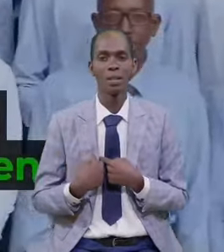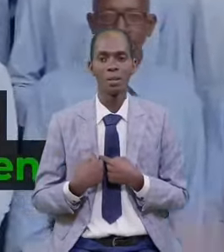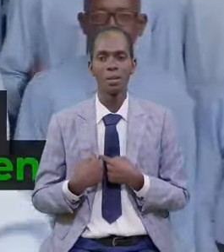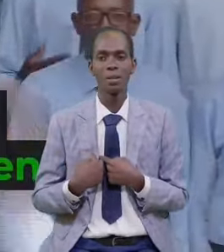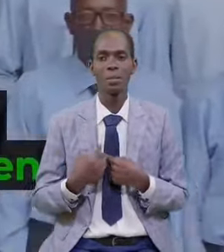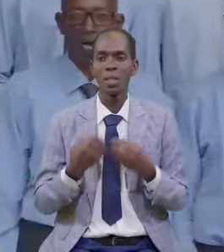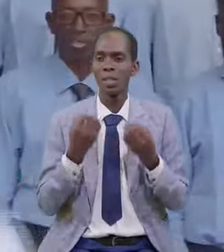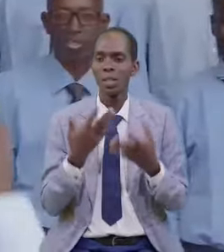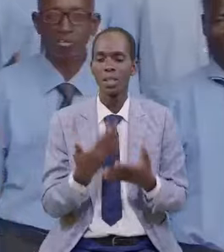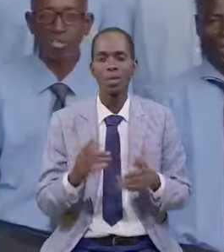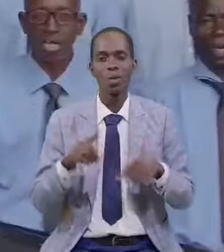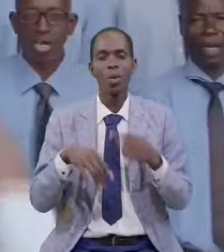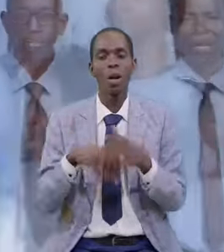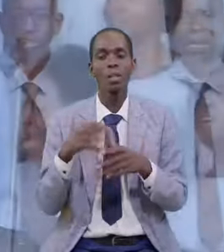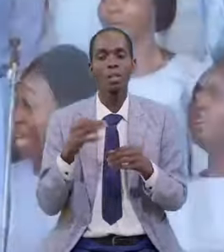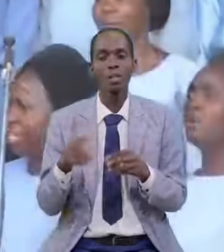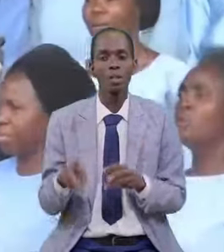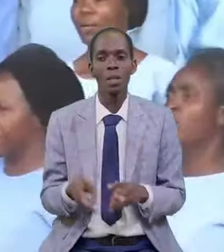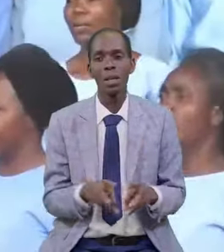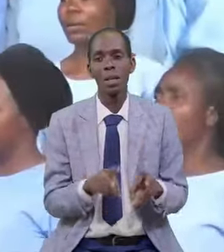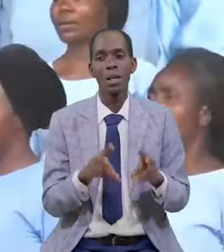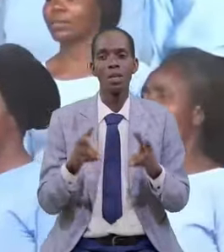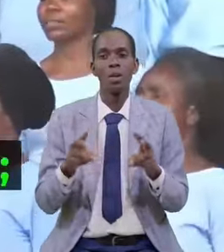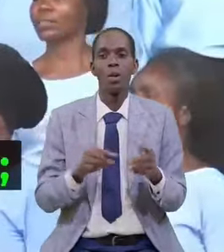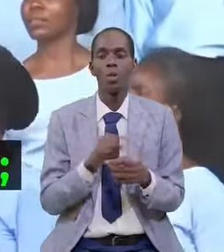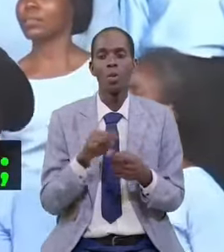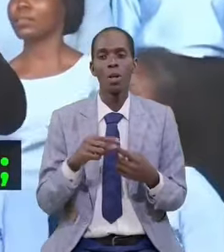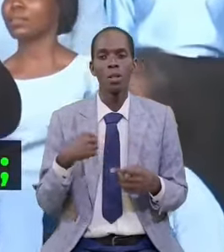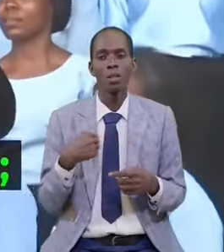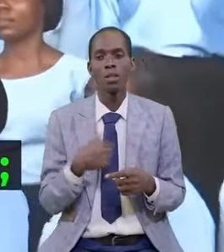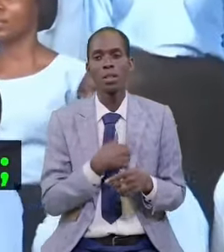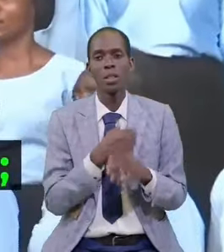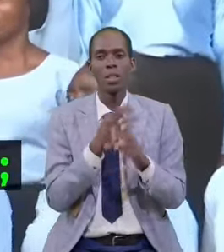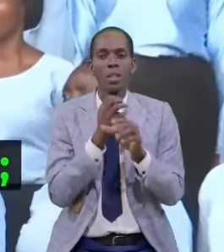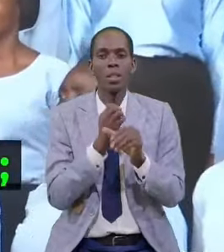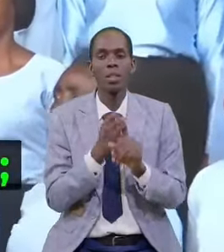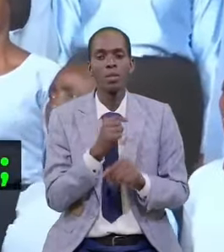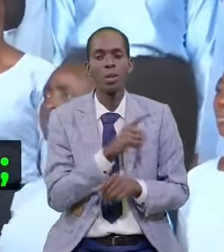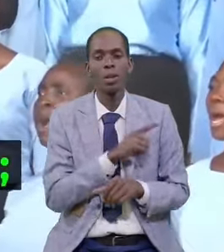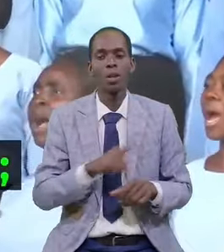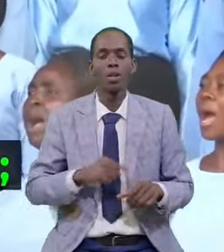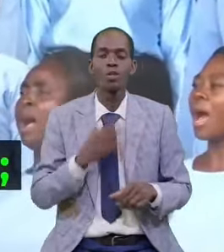it for when we receive